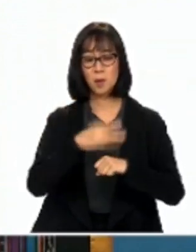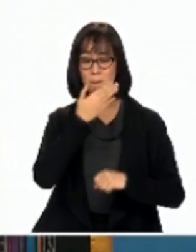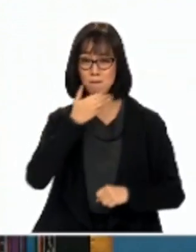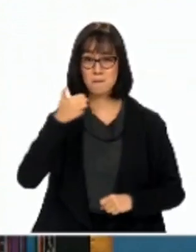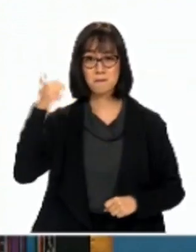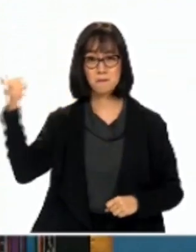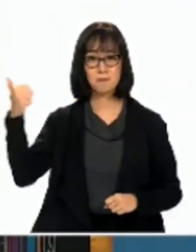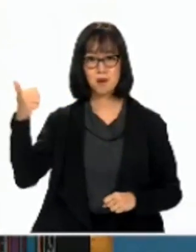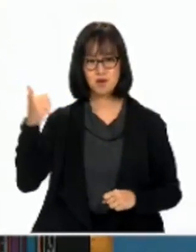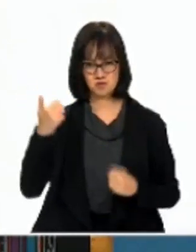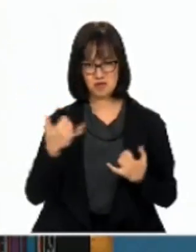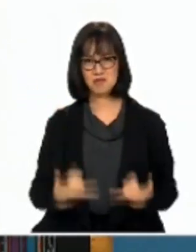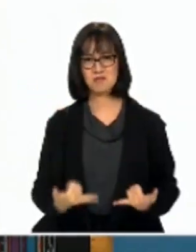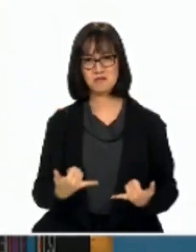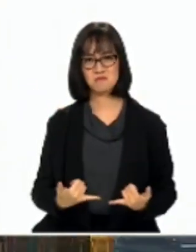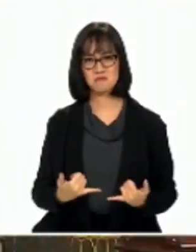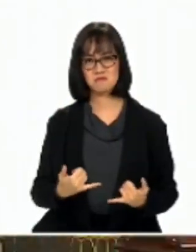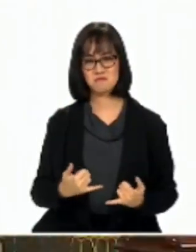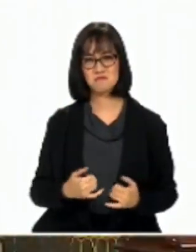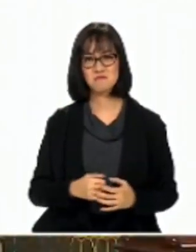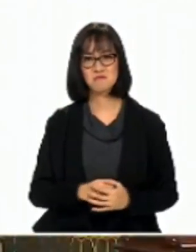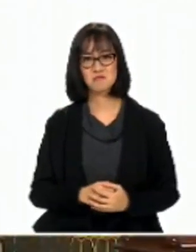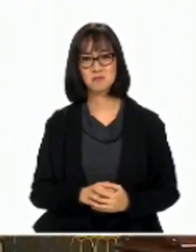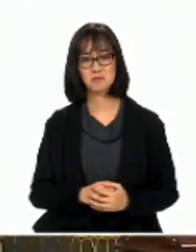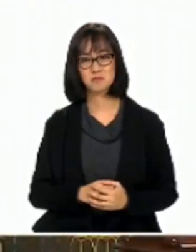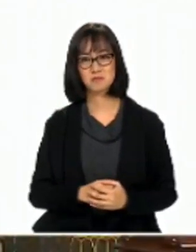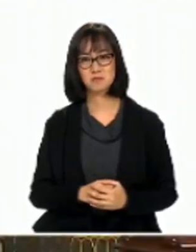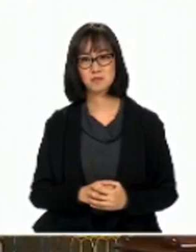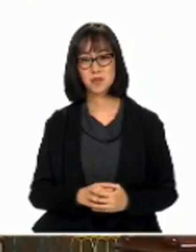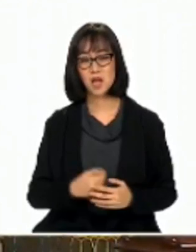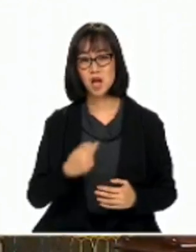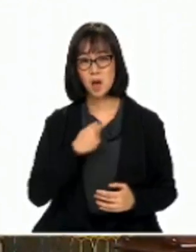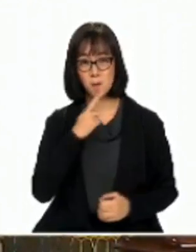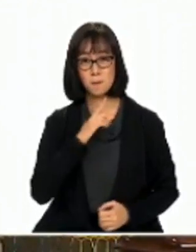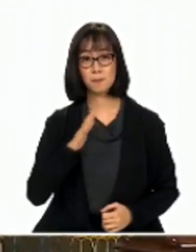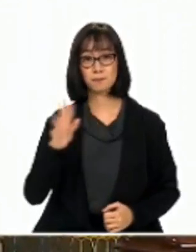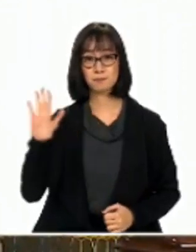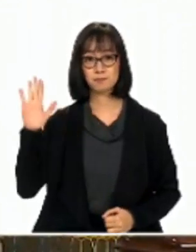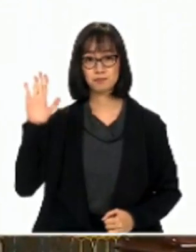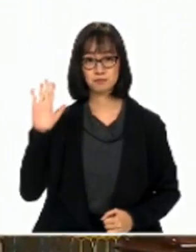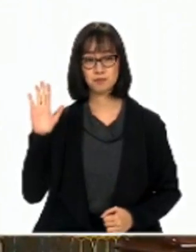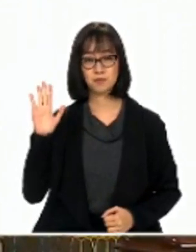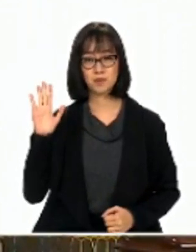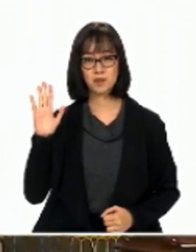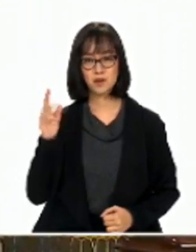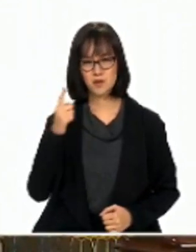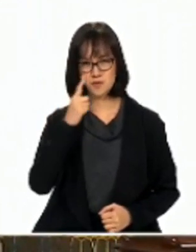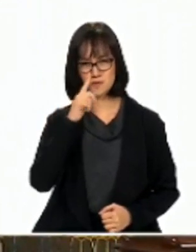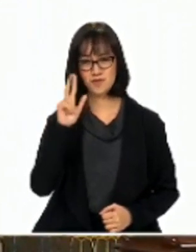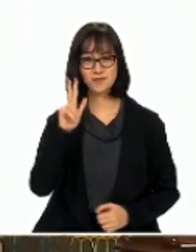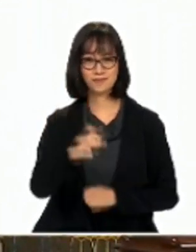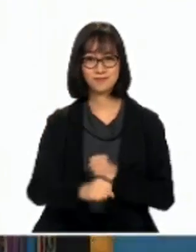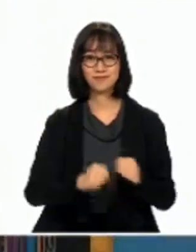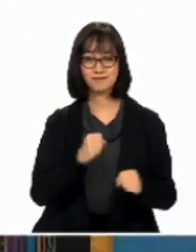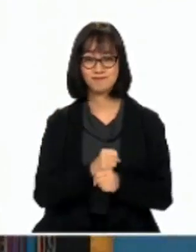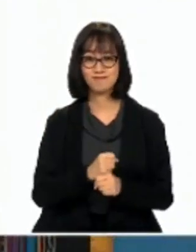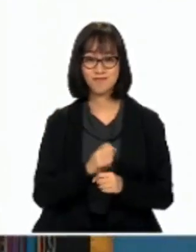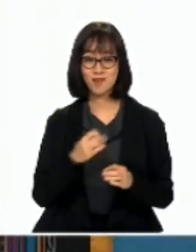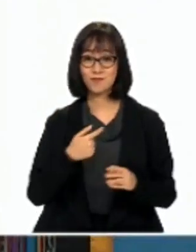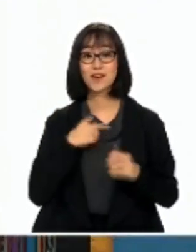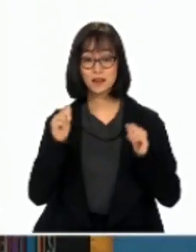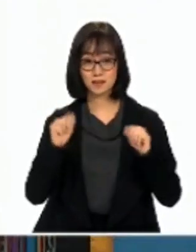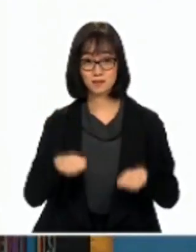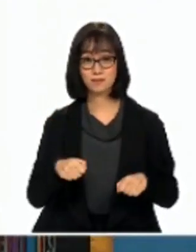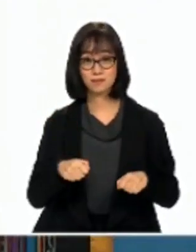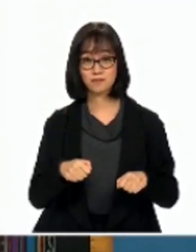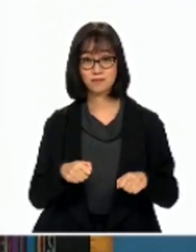with. This is my pledge and commitment. For just 3 years, if I can. If